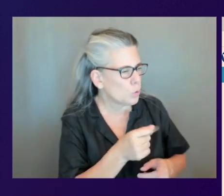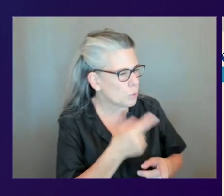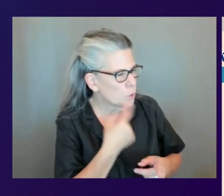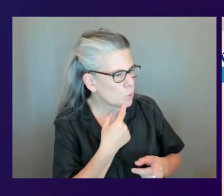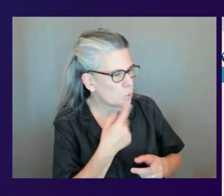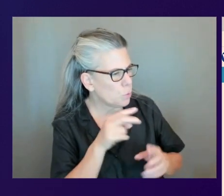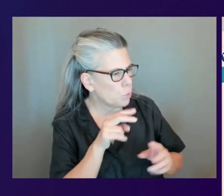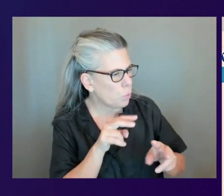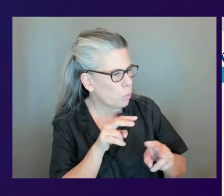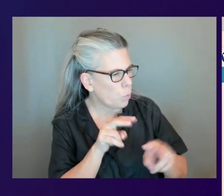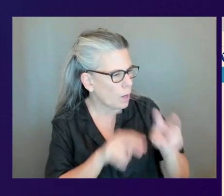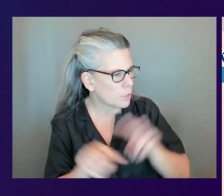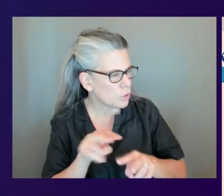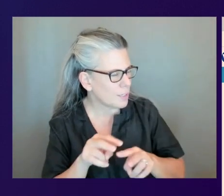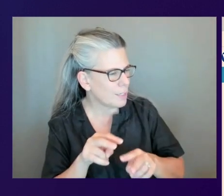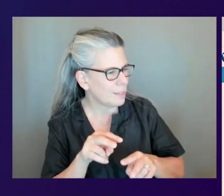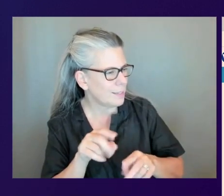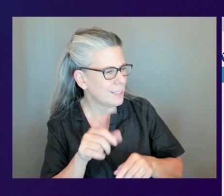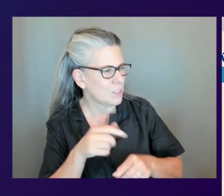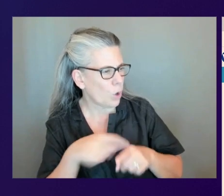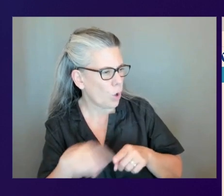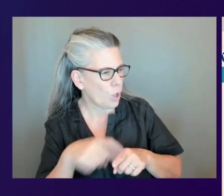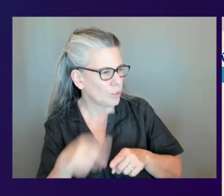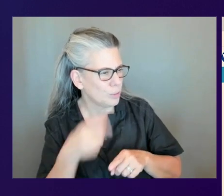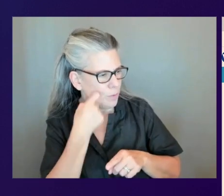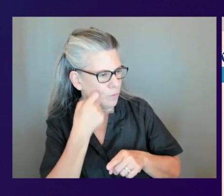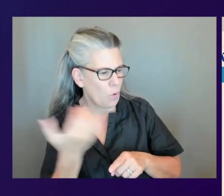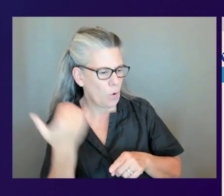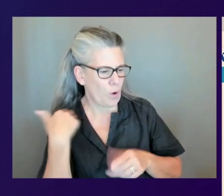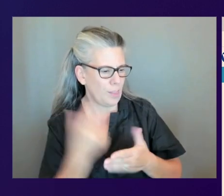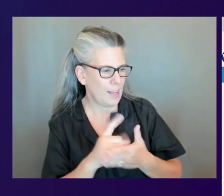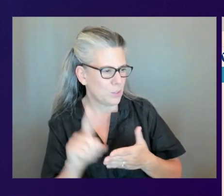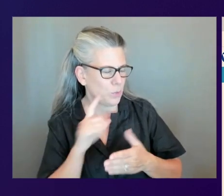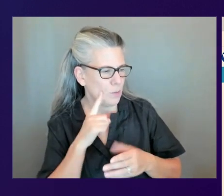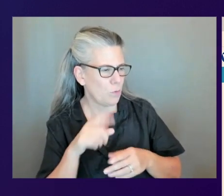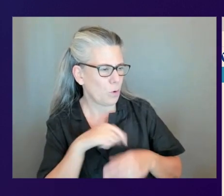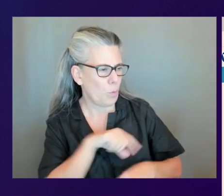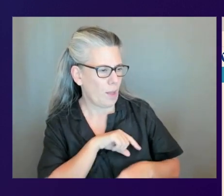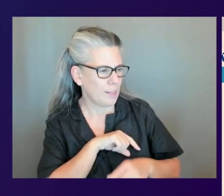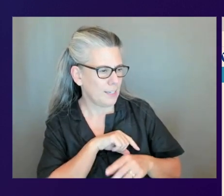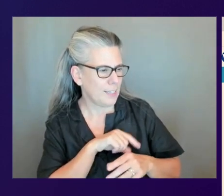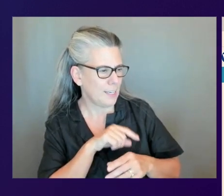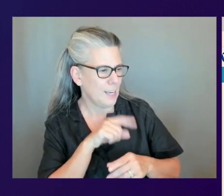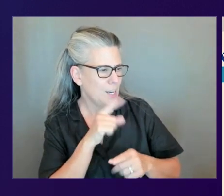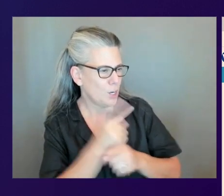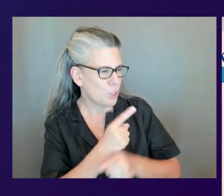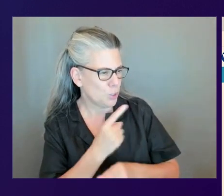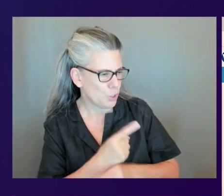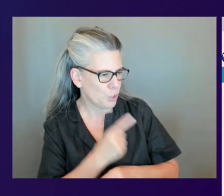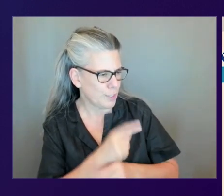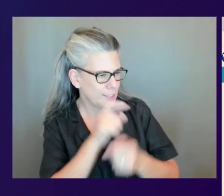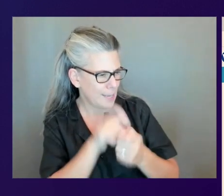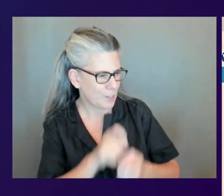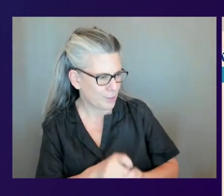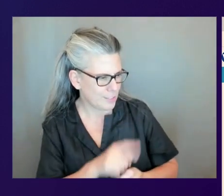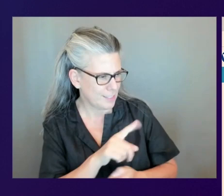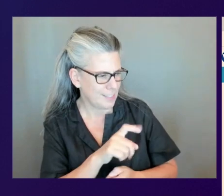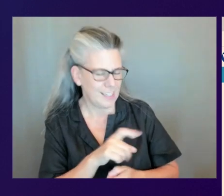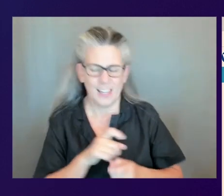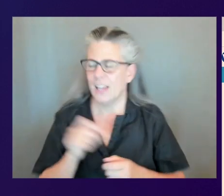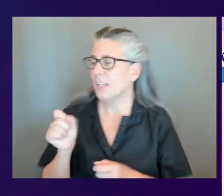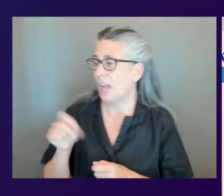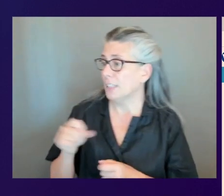these calls for quality assurance? Actually, I do, yeah. Okay, great. Yeah. Cool. It's a favorite pastime. All right, you just listen to them. Just to monitor your calls.